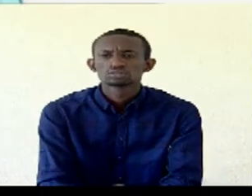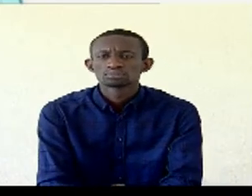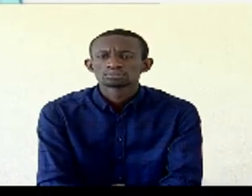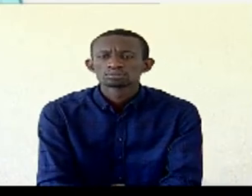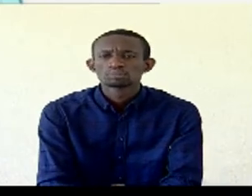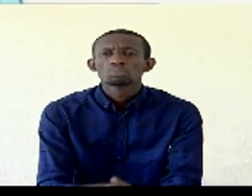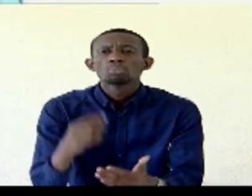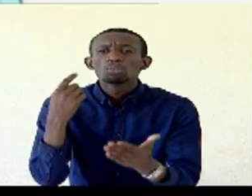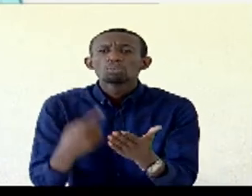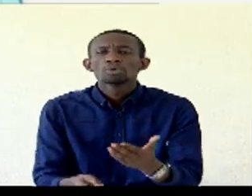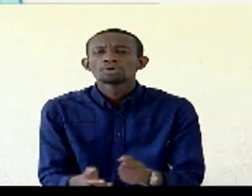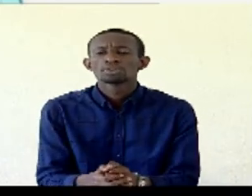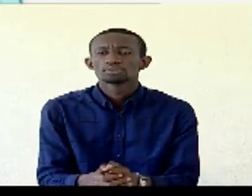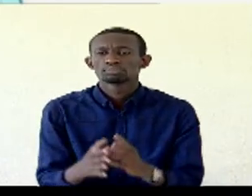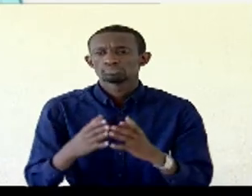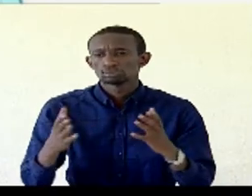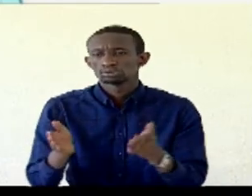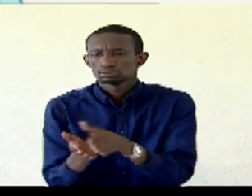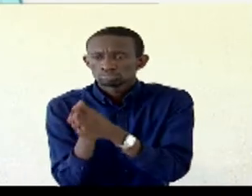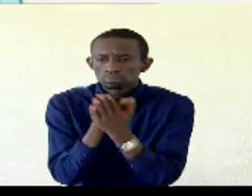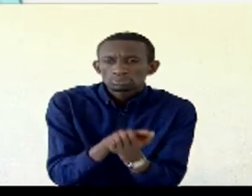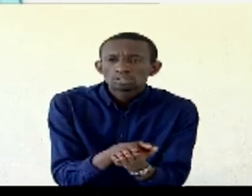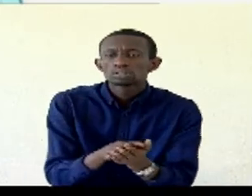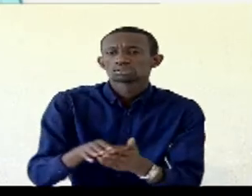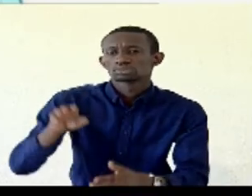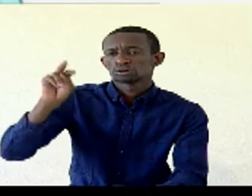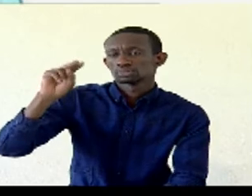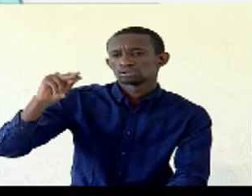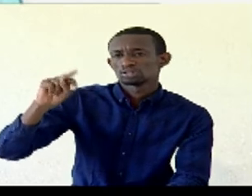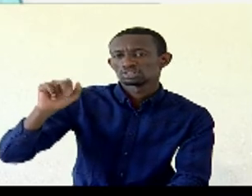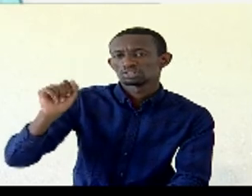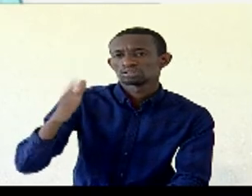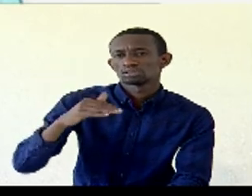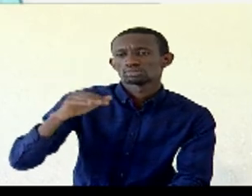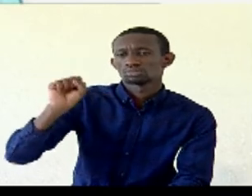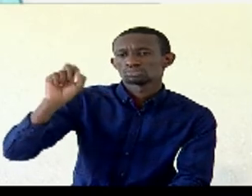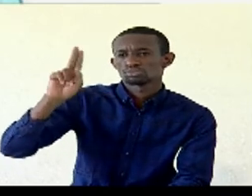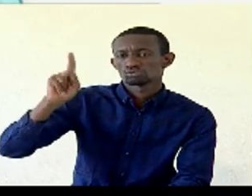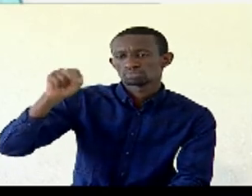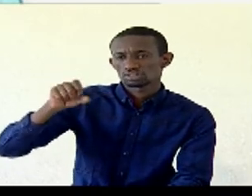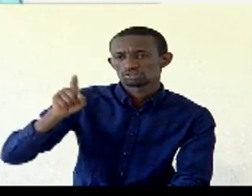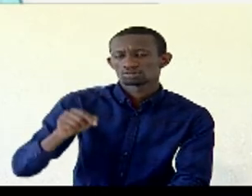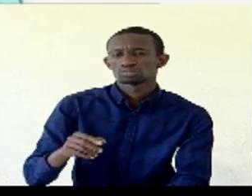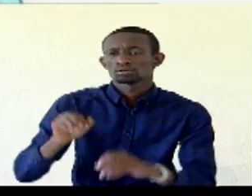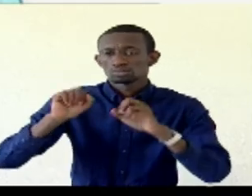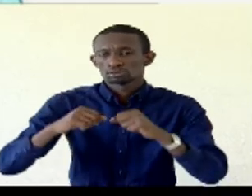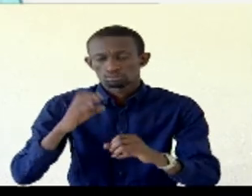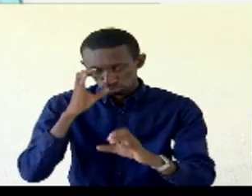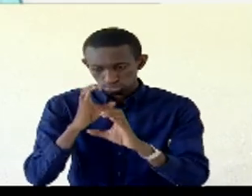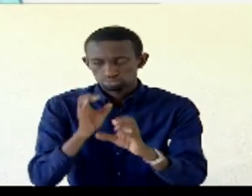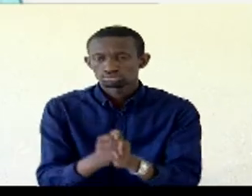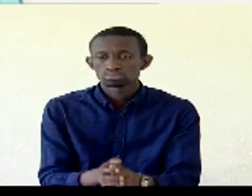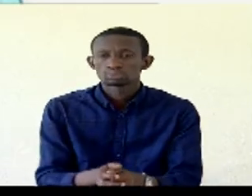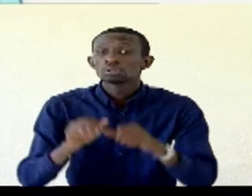When it condenses and becomes sister chromatids that are now visible under light microscope, we should be able, therefore, to